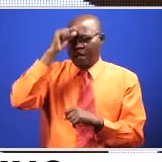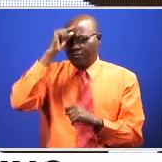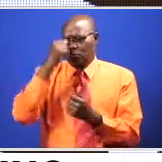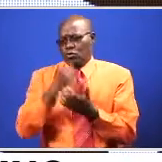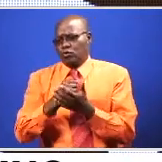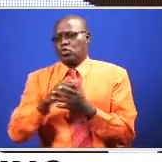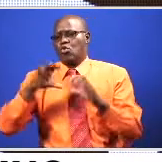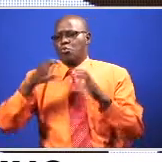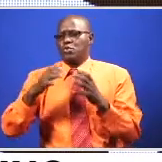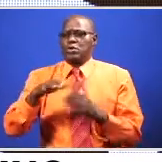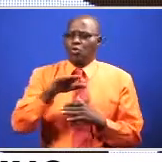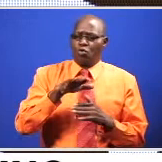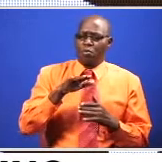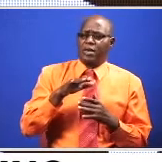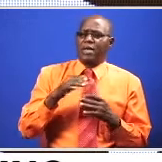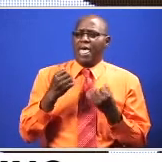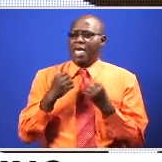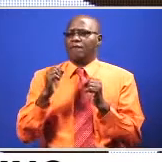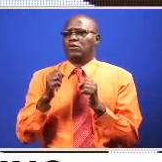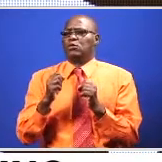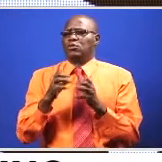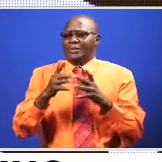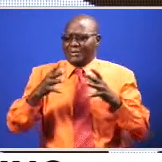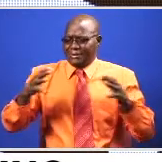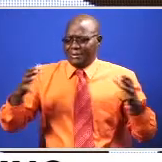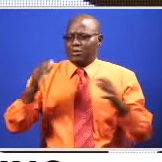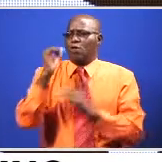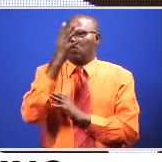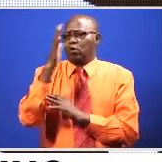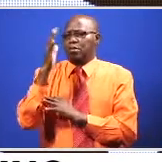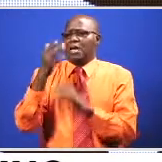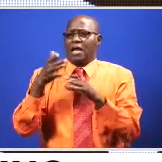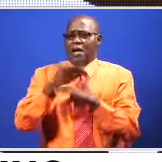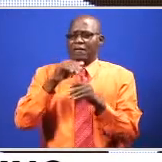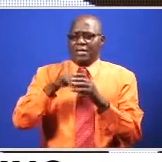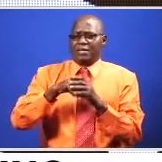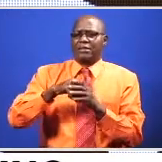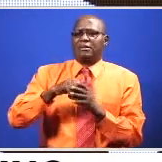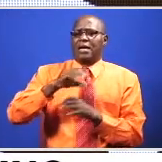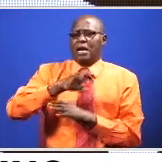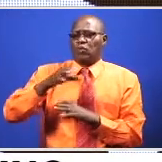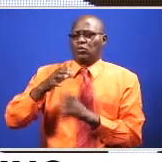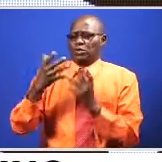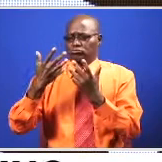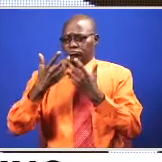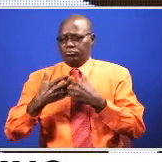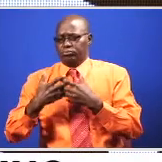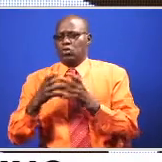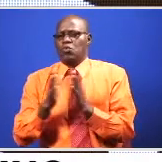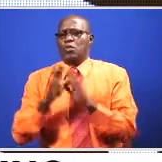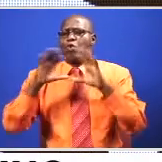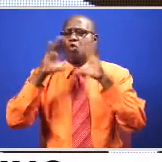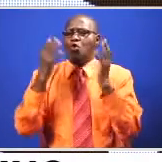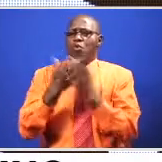compounds in an effort to increase forest cover in the county to at least 10% in line with the global figures to reduce